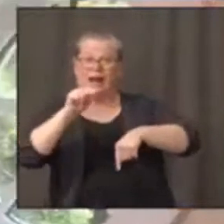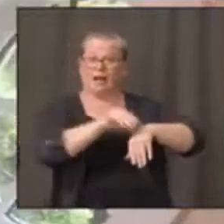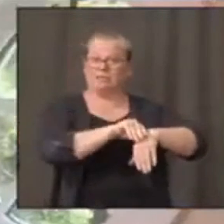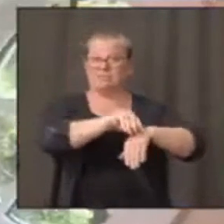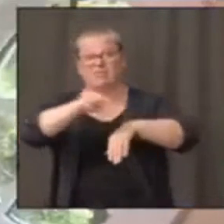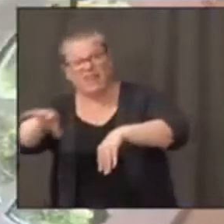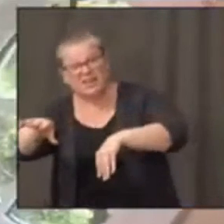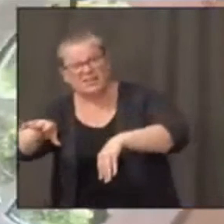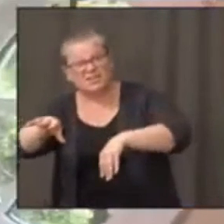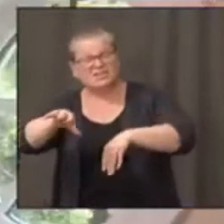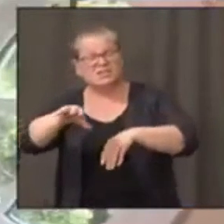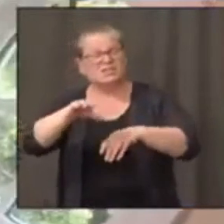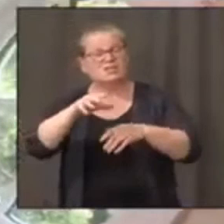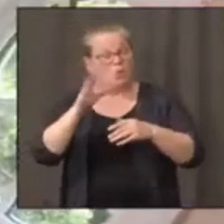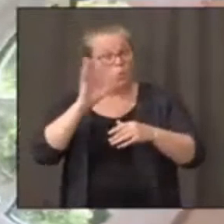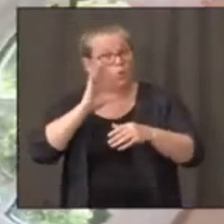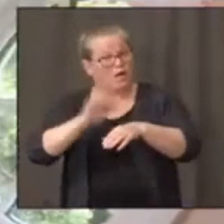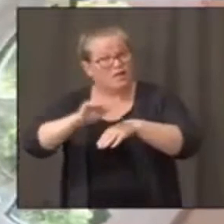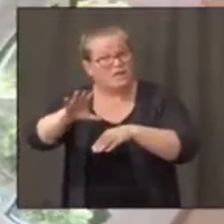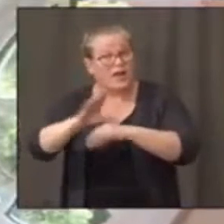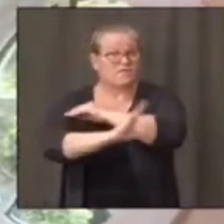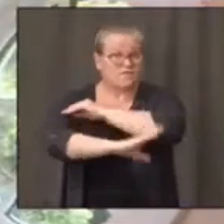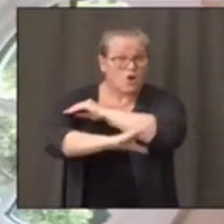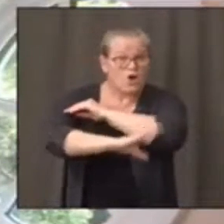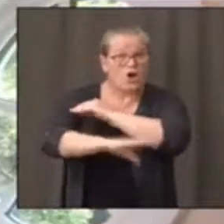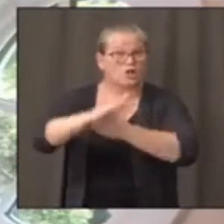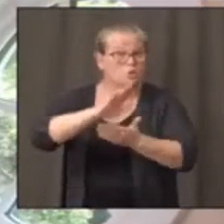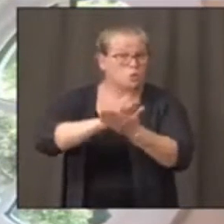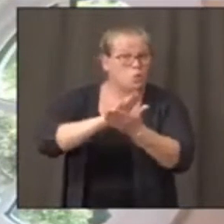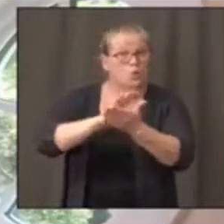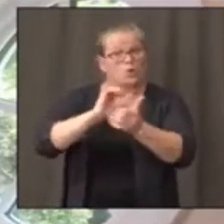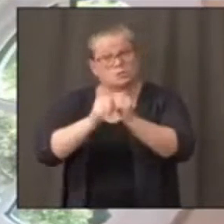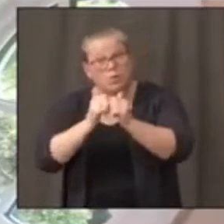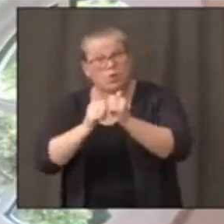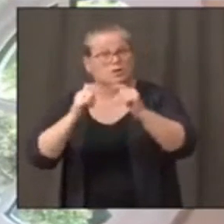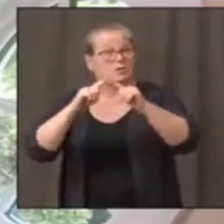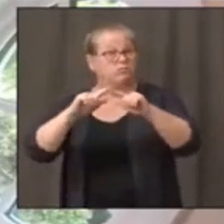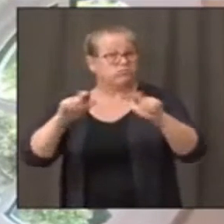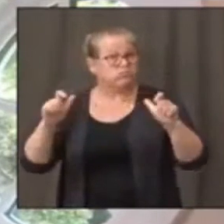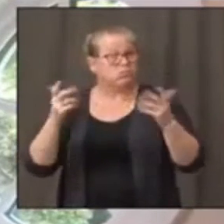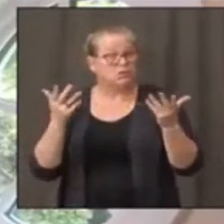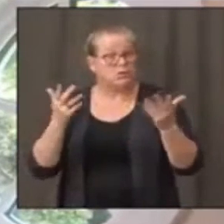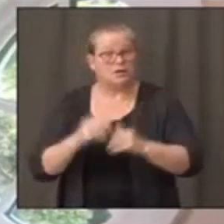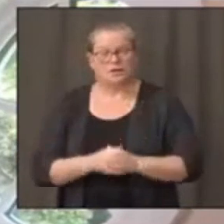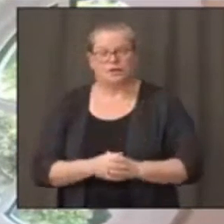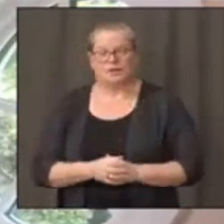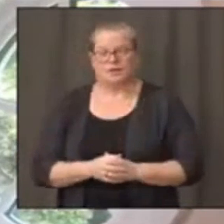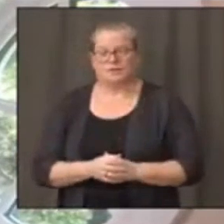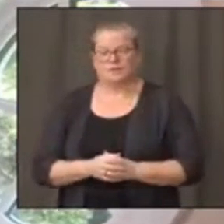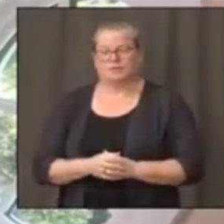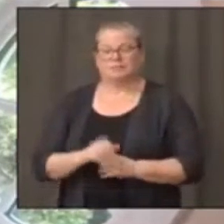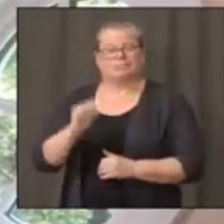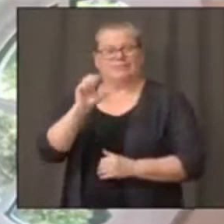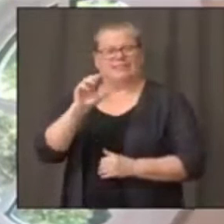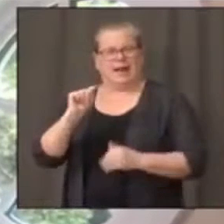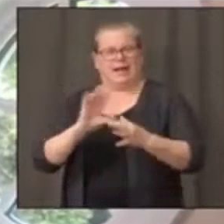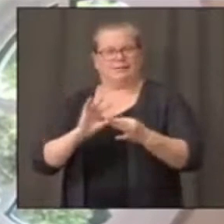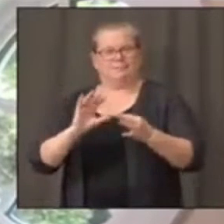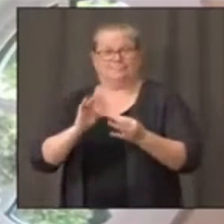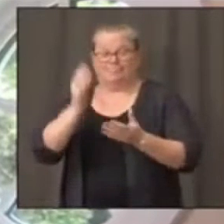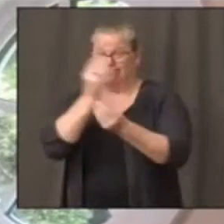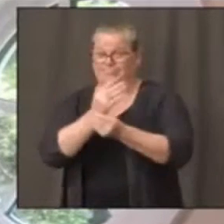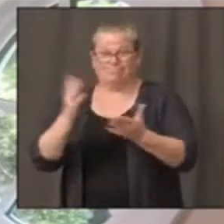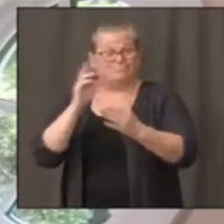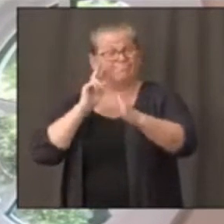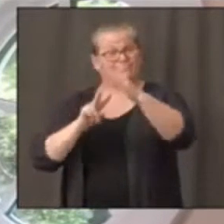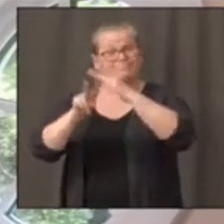You know, it's hard to say. Anyone who thinks that they can predict the next 2 or 3 months with any precision, I don't think you can. I think at some point there's